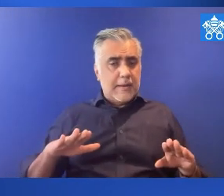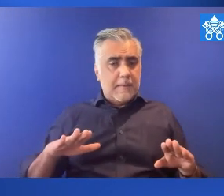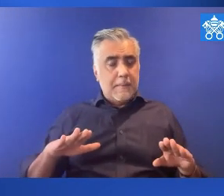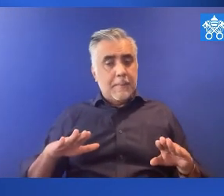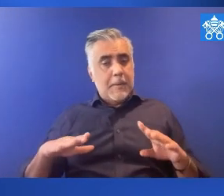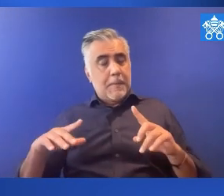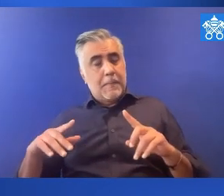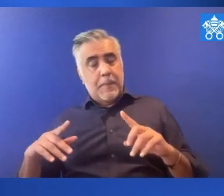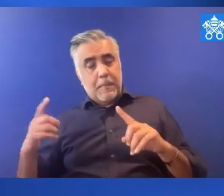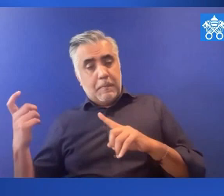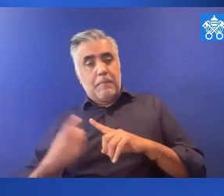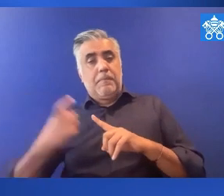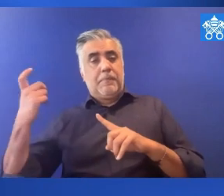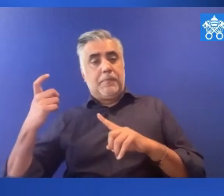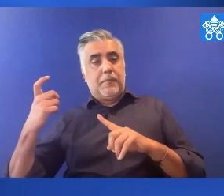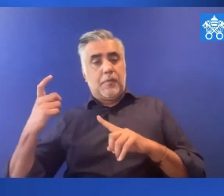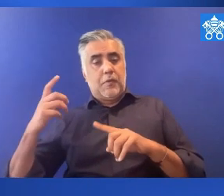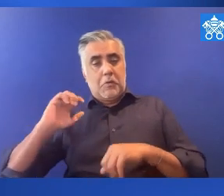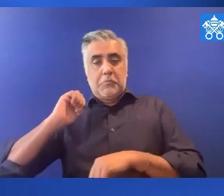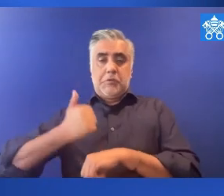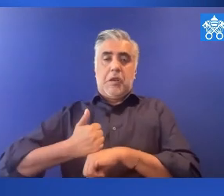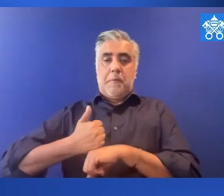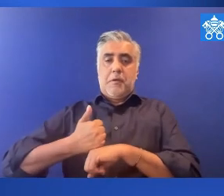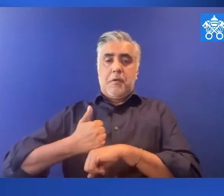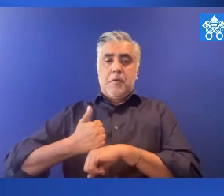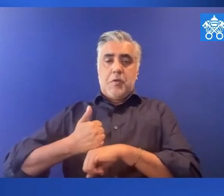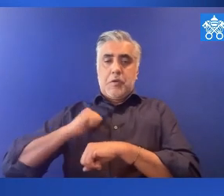Spiritual consolation is not piloted.